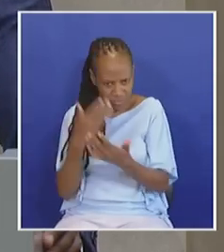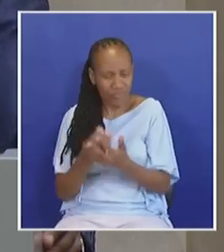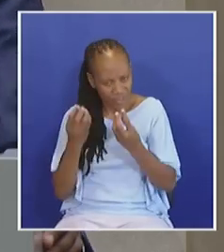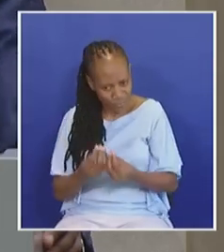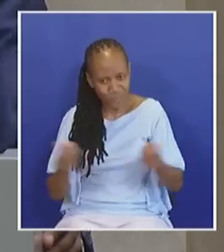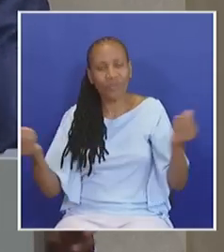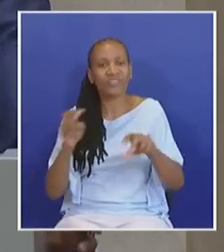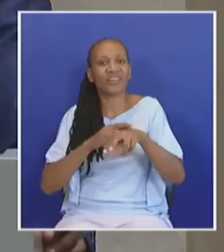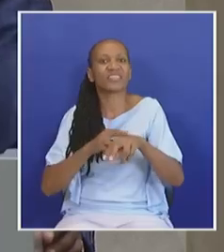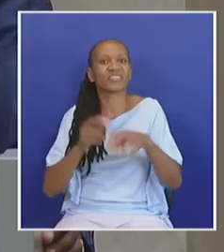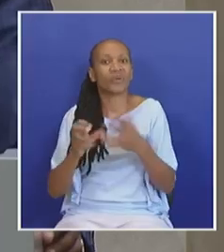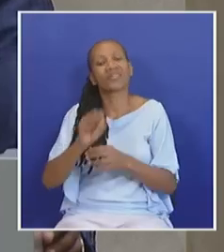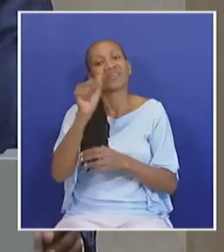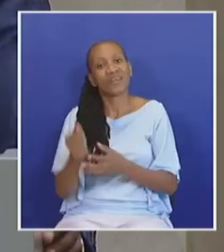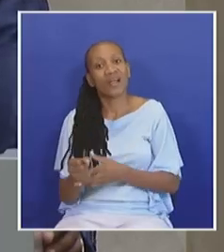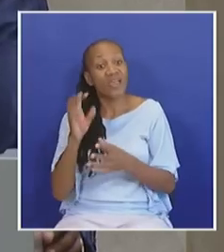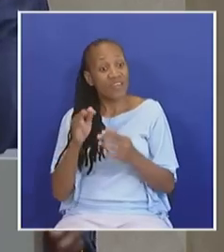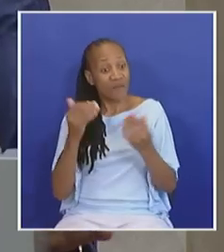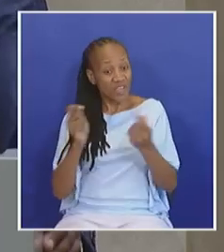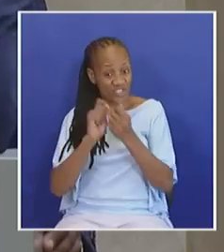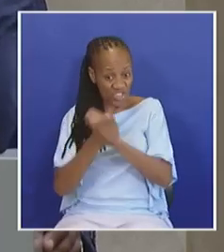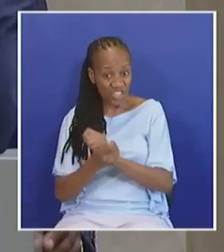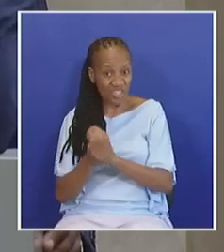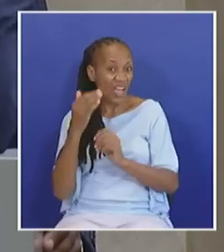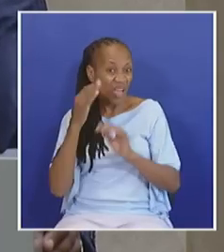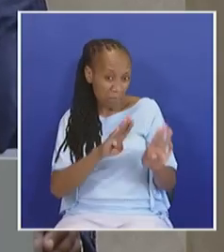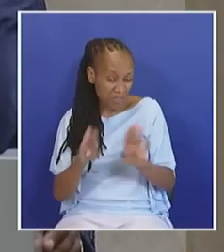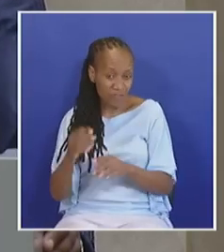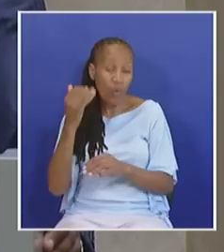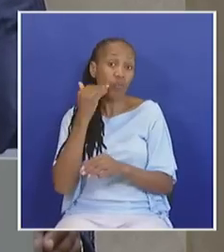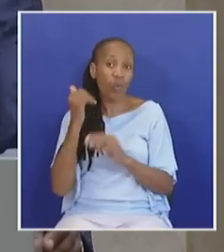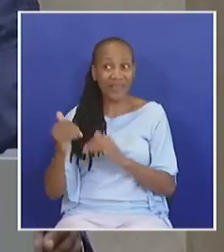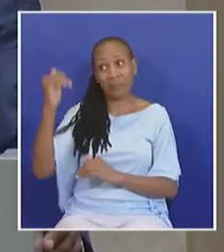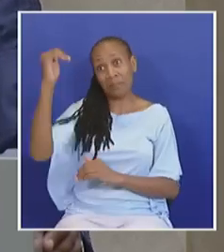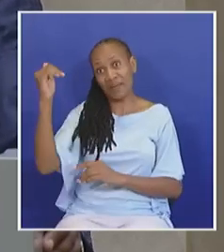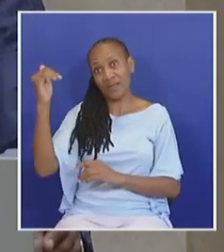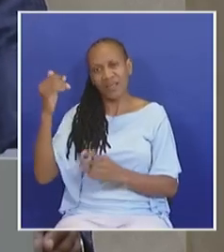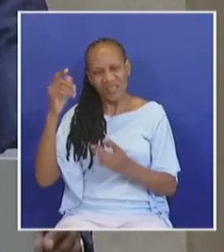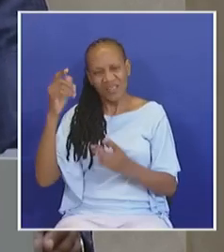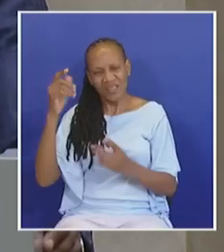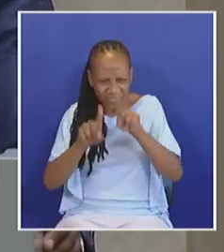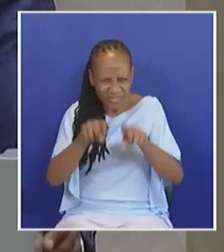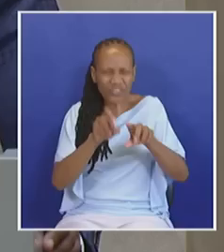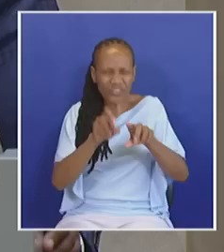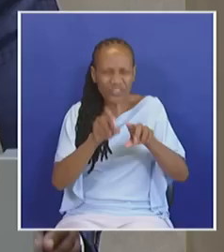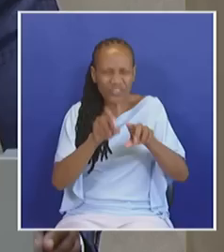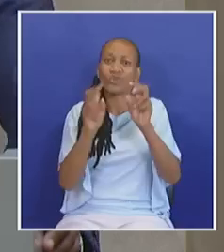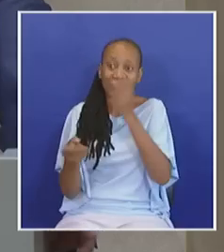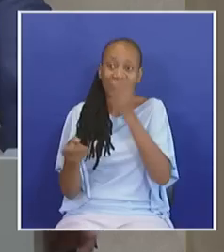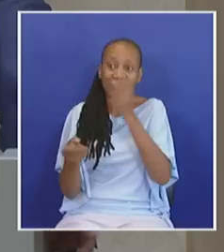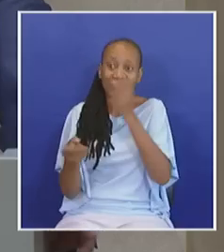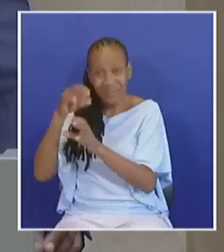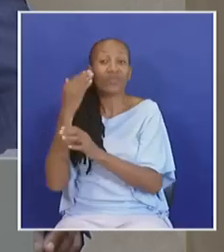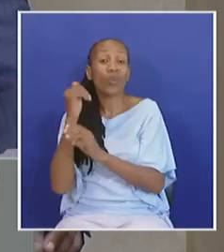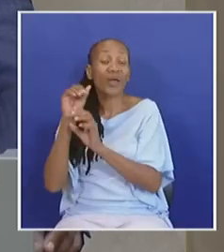white supremacy, we can also, by extension, terminate the racism and other inequalities that emanate from white supremacy.